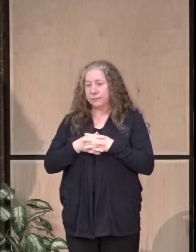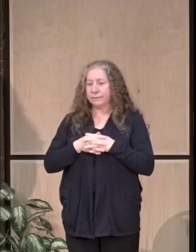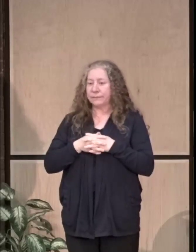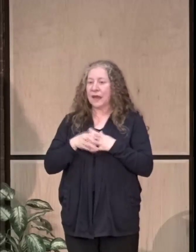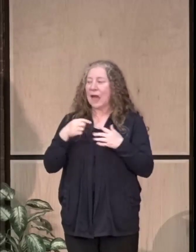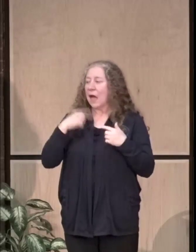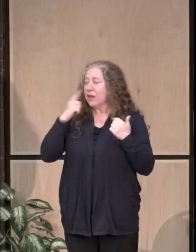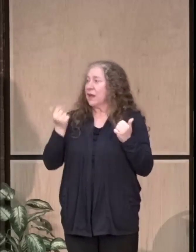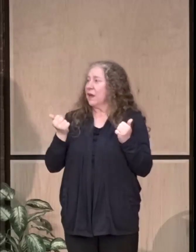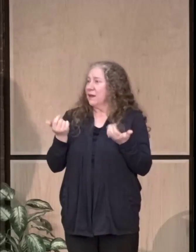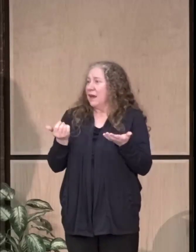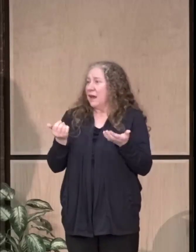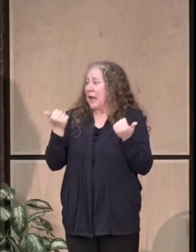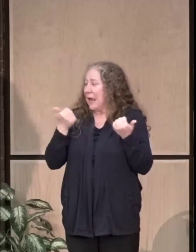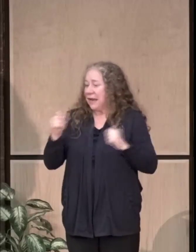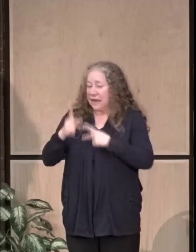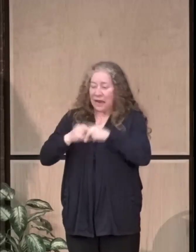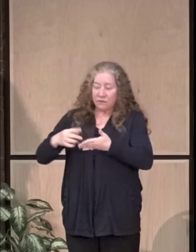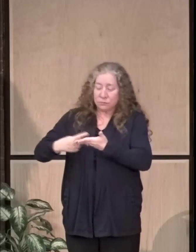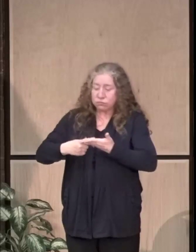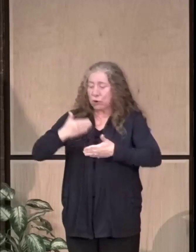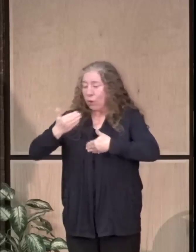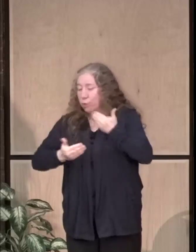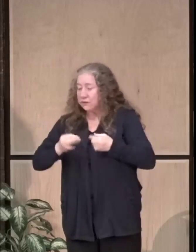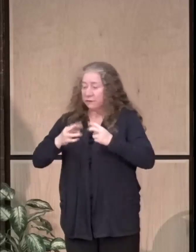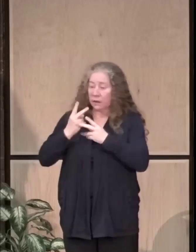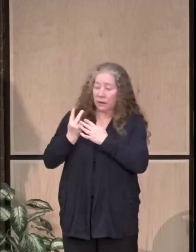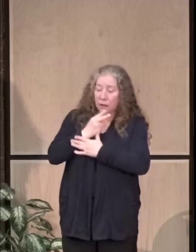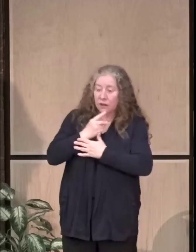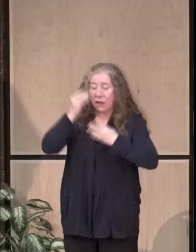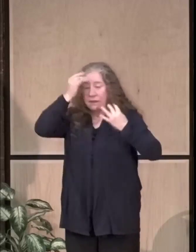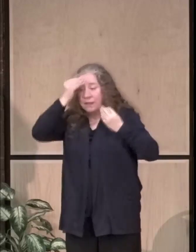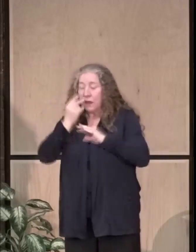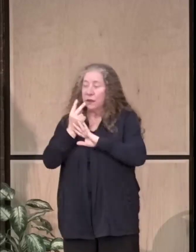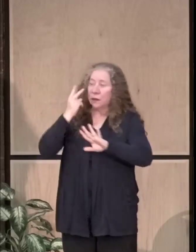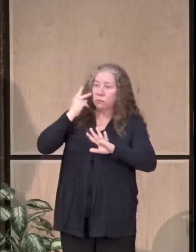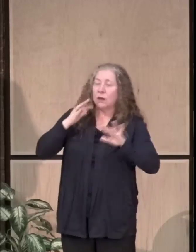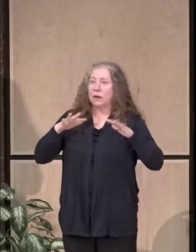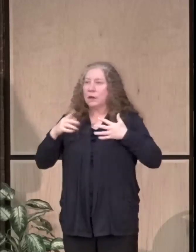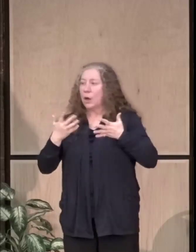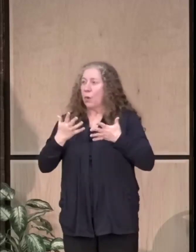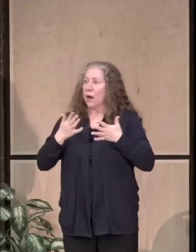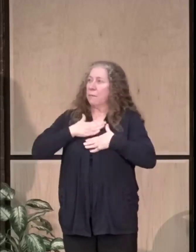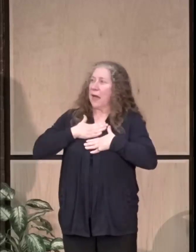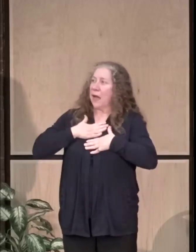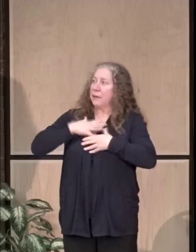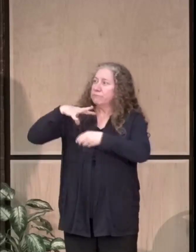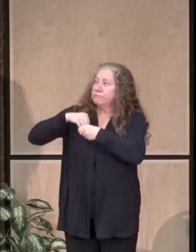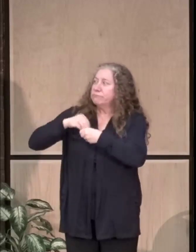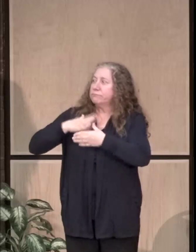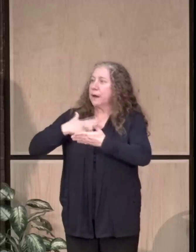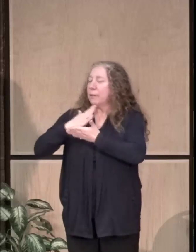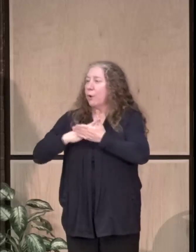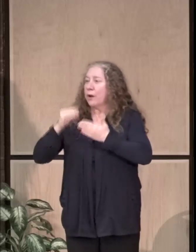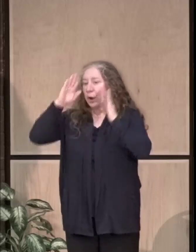I think everybody, in any process of this is looking back over what they've done and hoping to